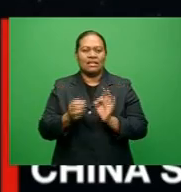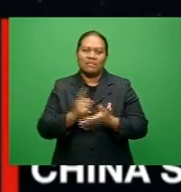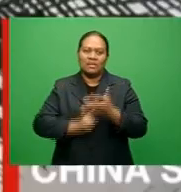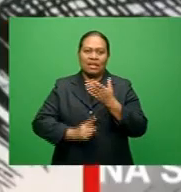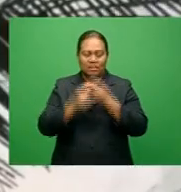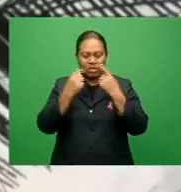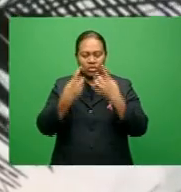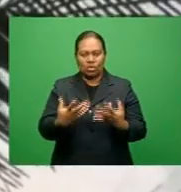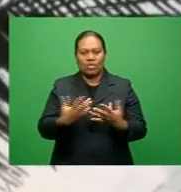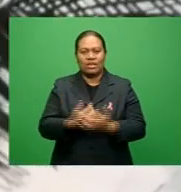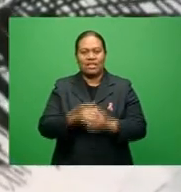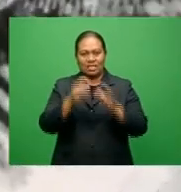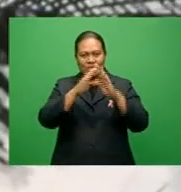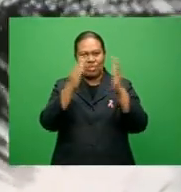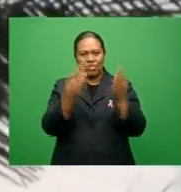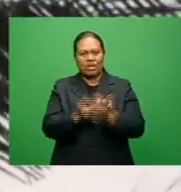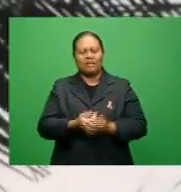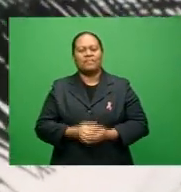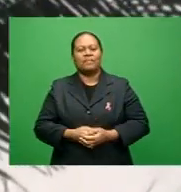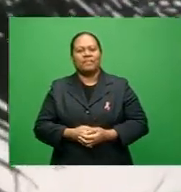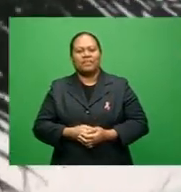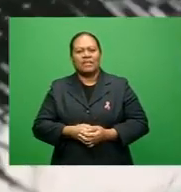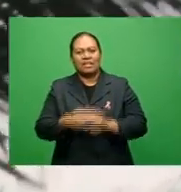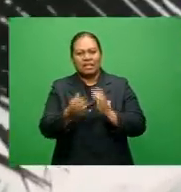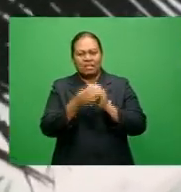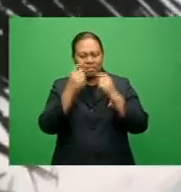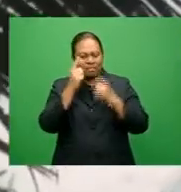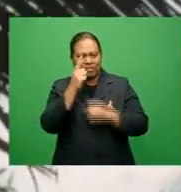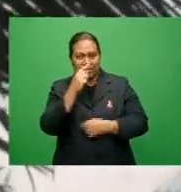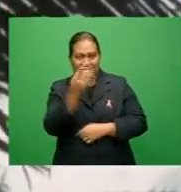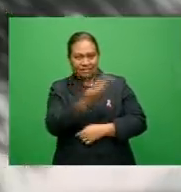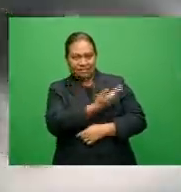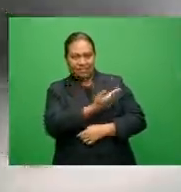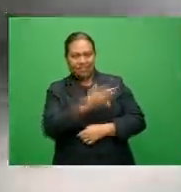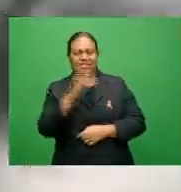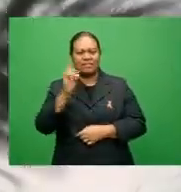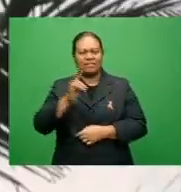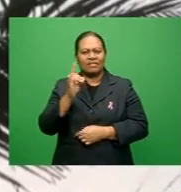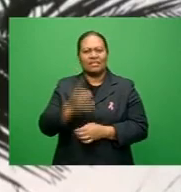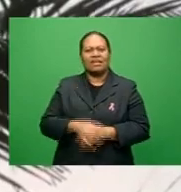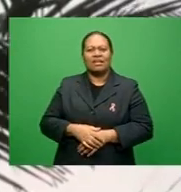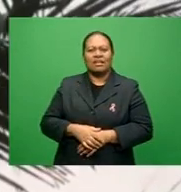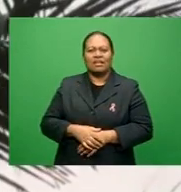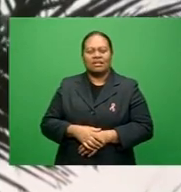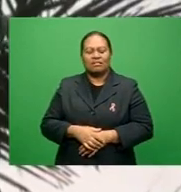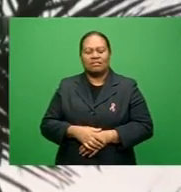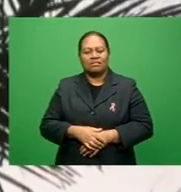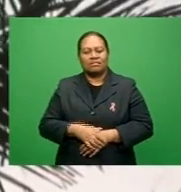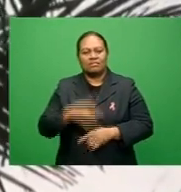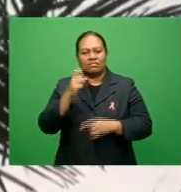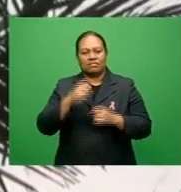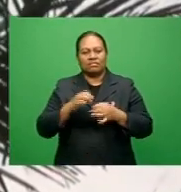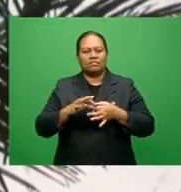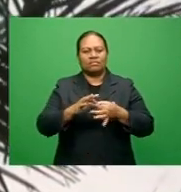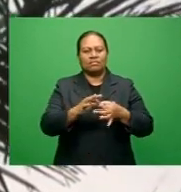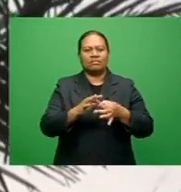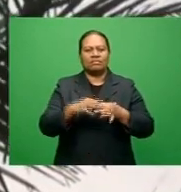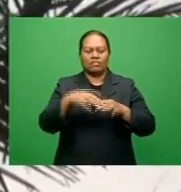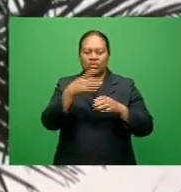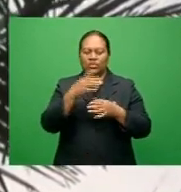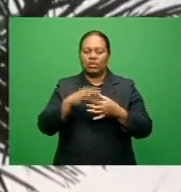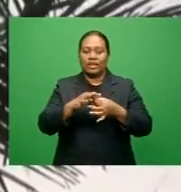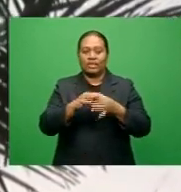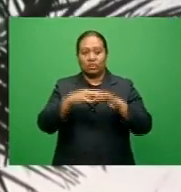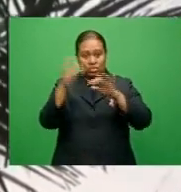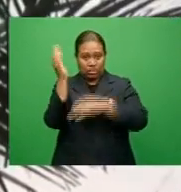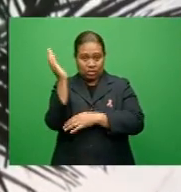entire planet. But now experts say there may be hope for the creatures, and all it takes is some rope. These rope bridges were attached to the canopies of trees, some 23